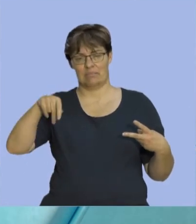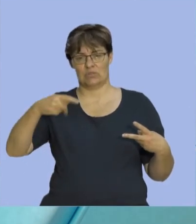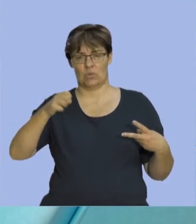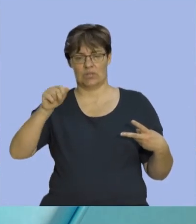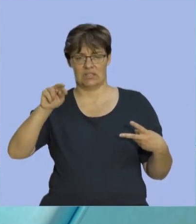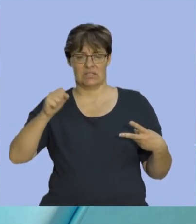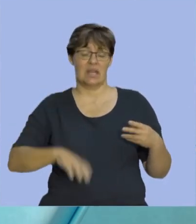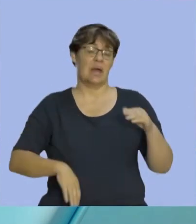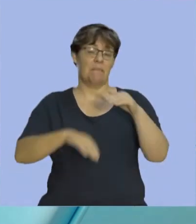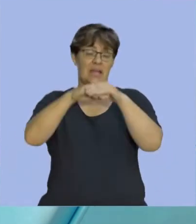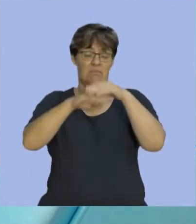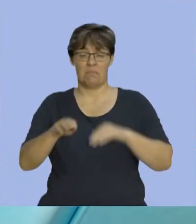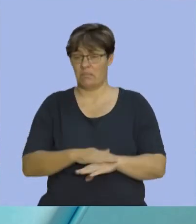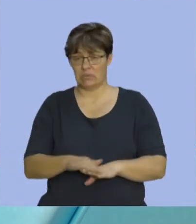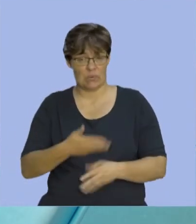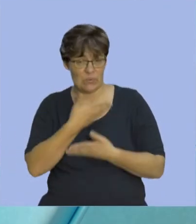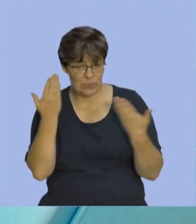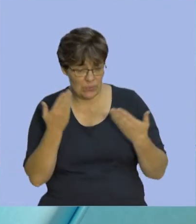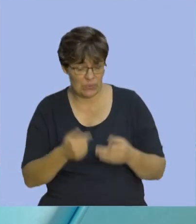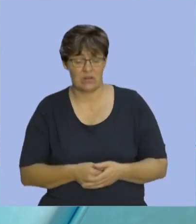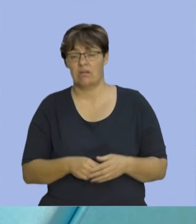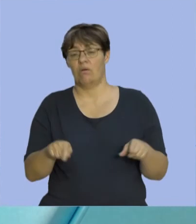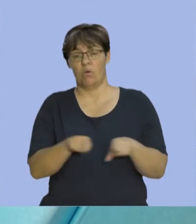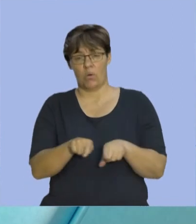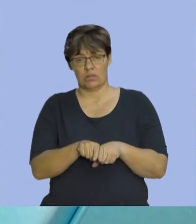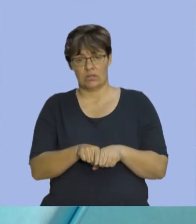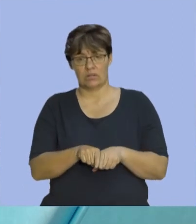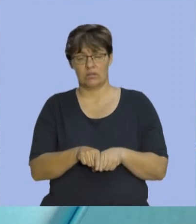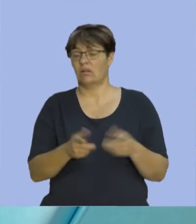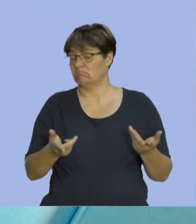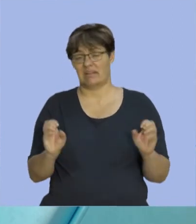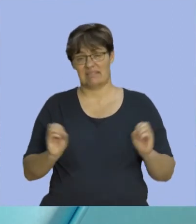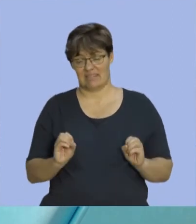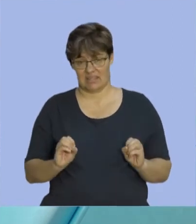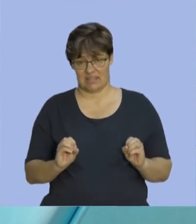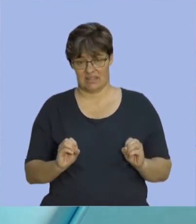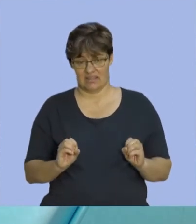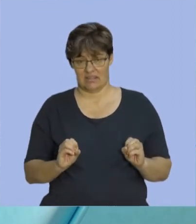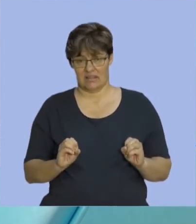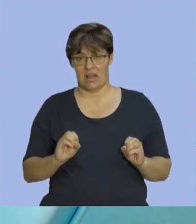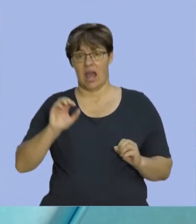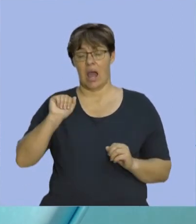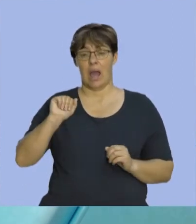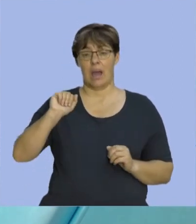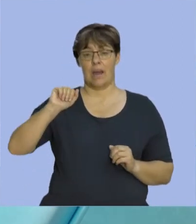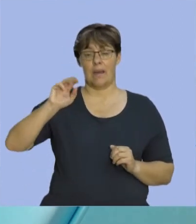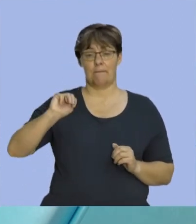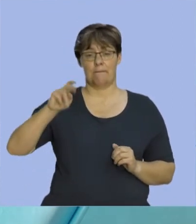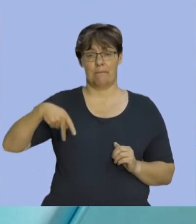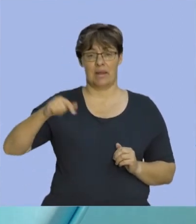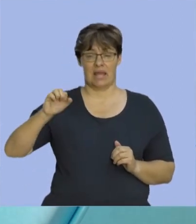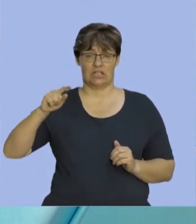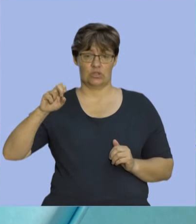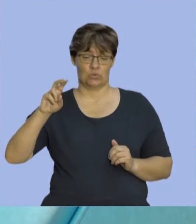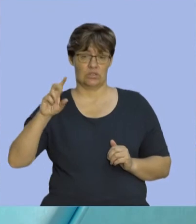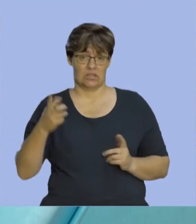asymptotes. It does not have a minimum or a maximum. It also does not have what we call the amplitude. But instead